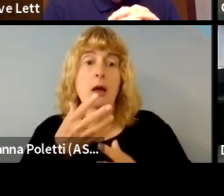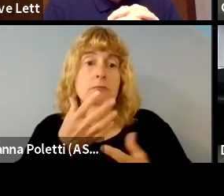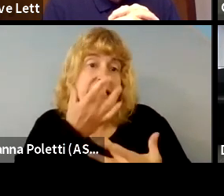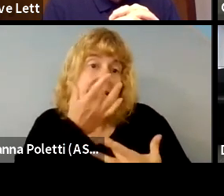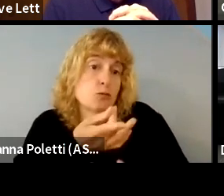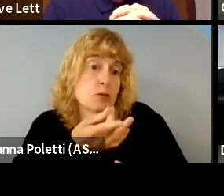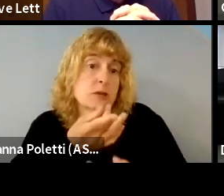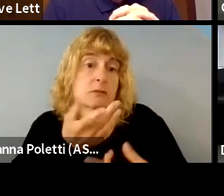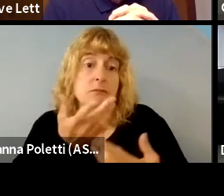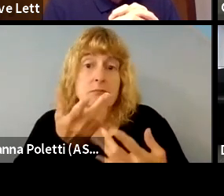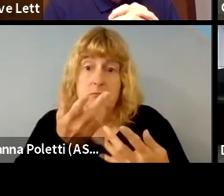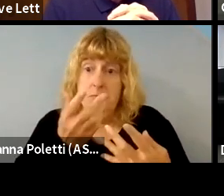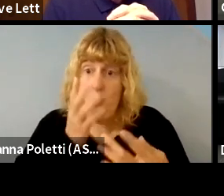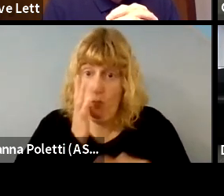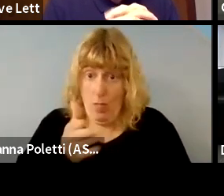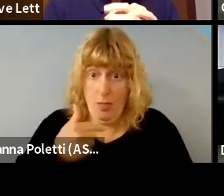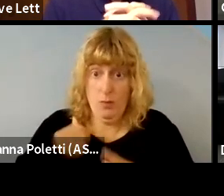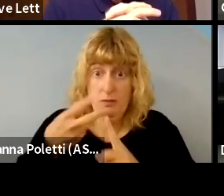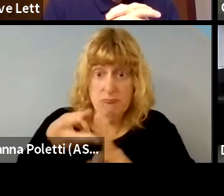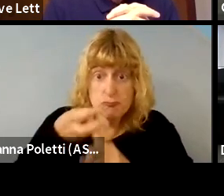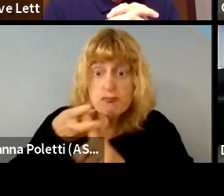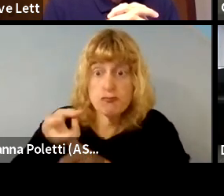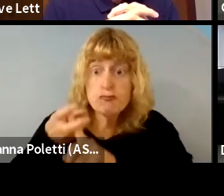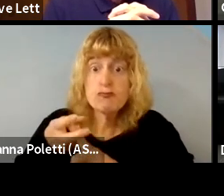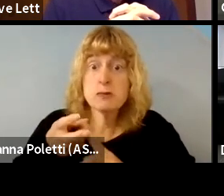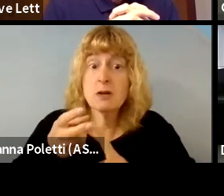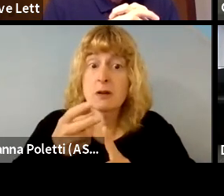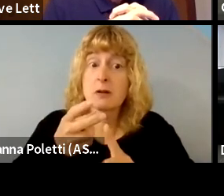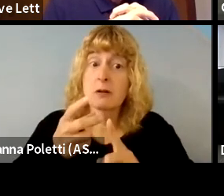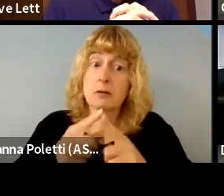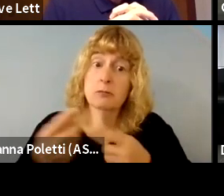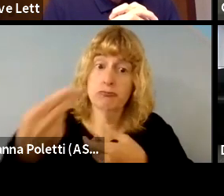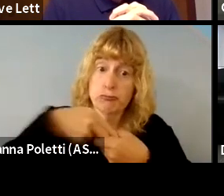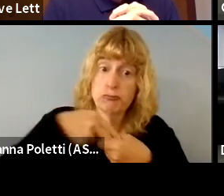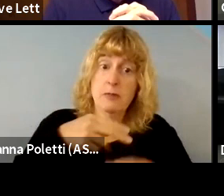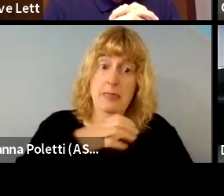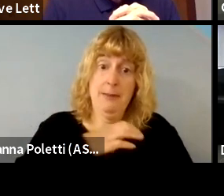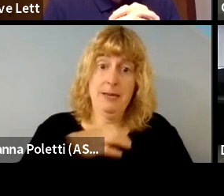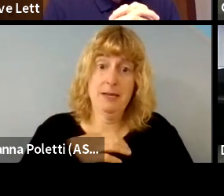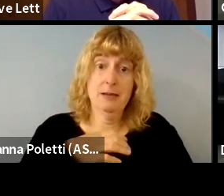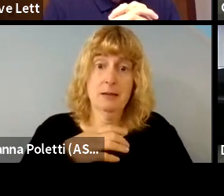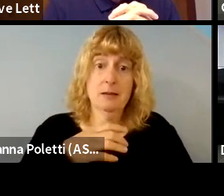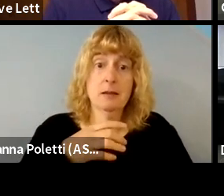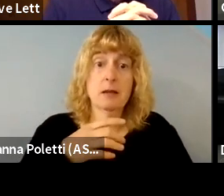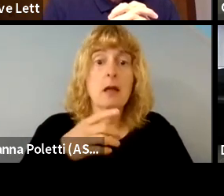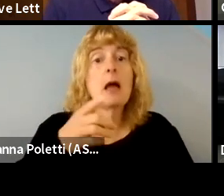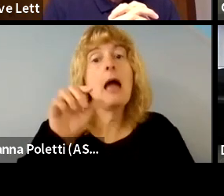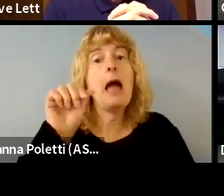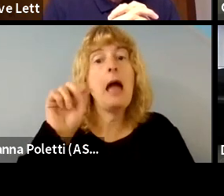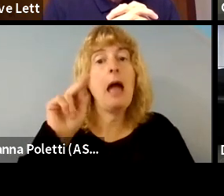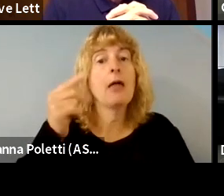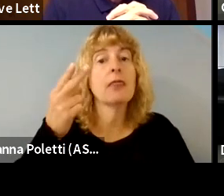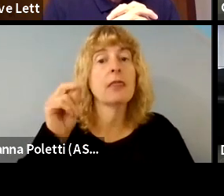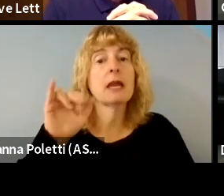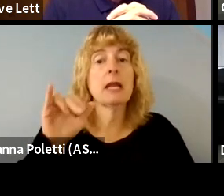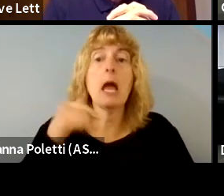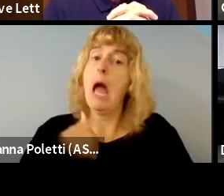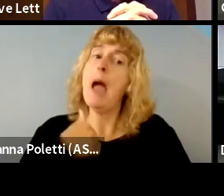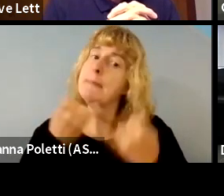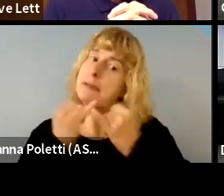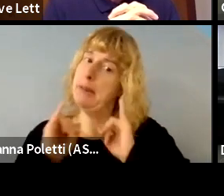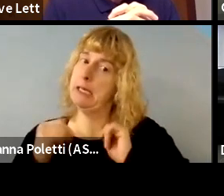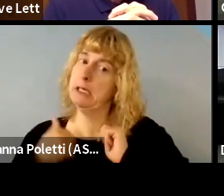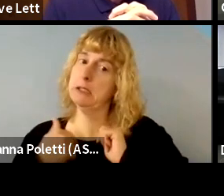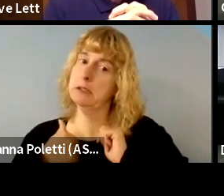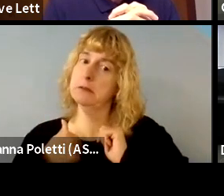independent and a Democrat to be on that committee with a Republican. Well, I'm independent and I'm interested. I'm not